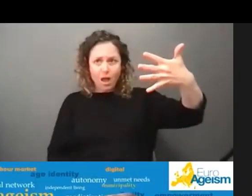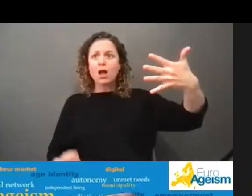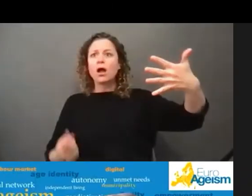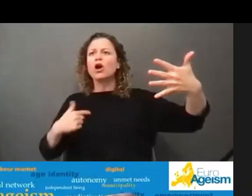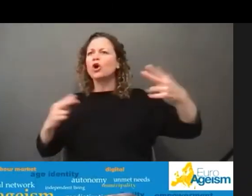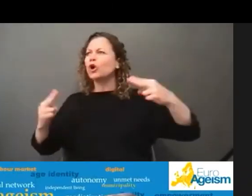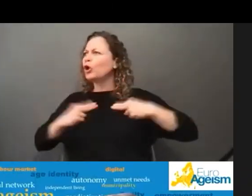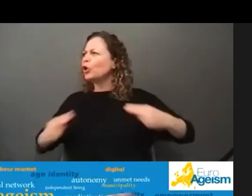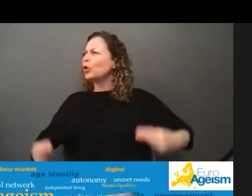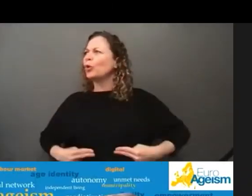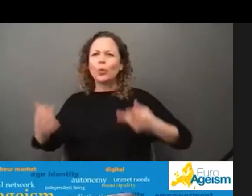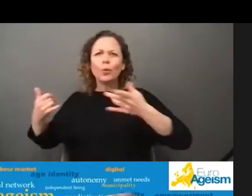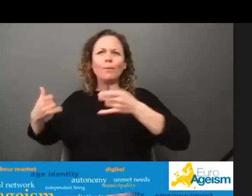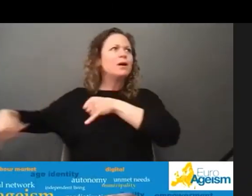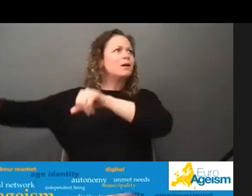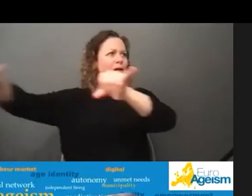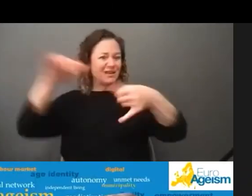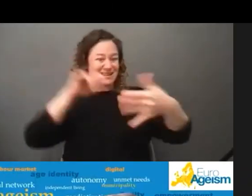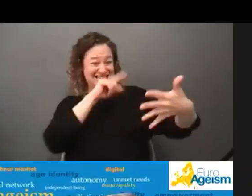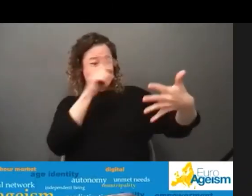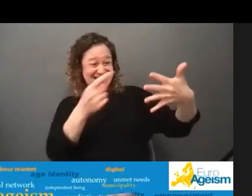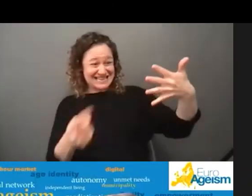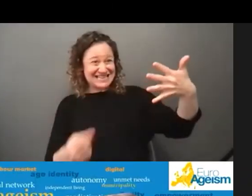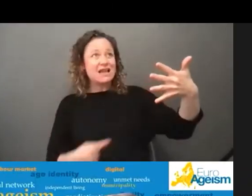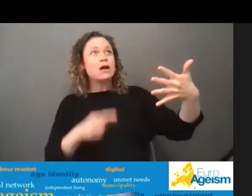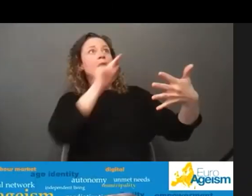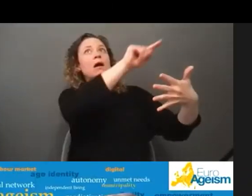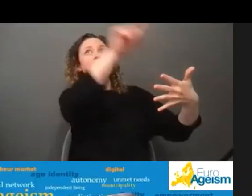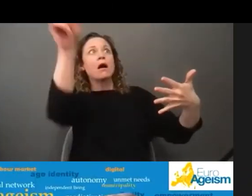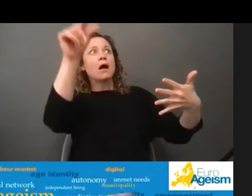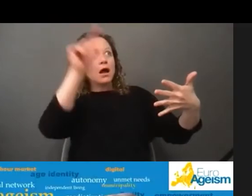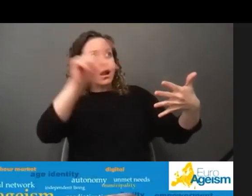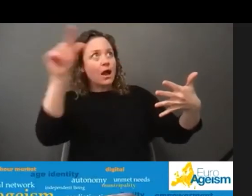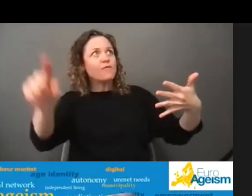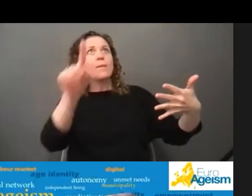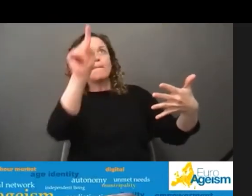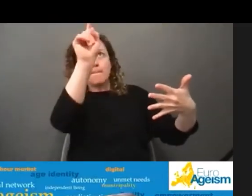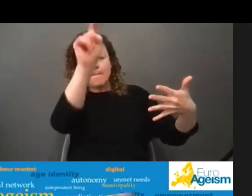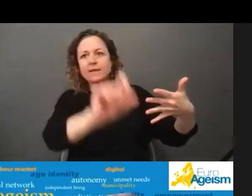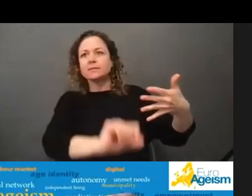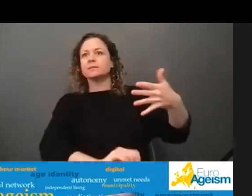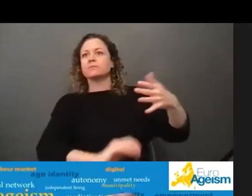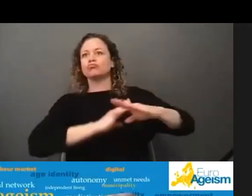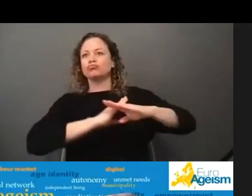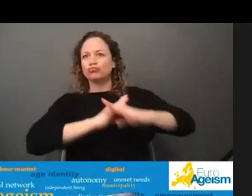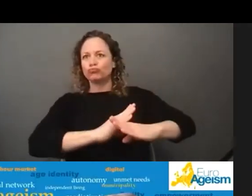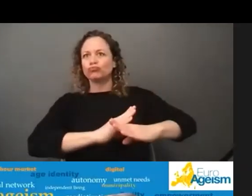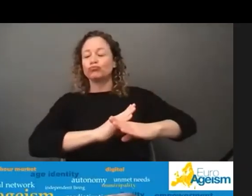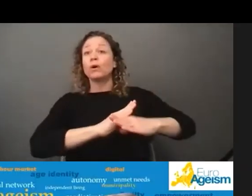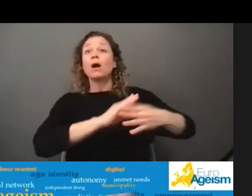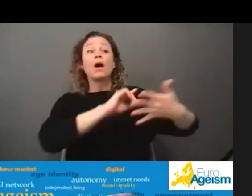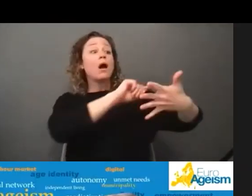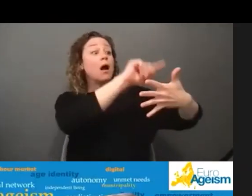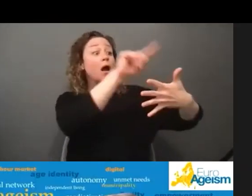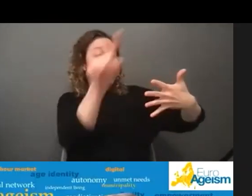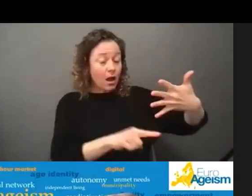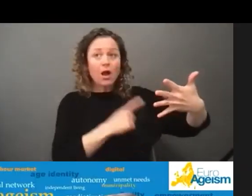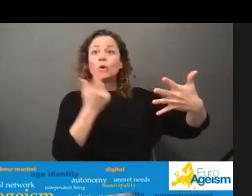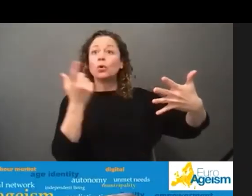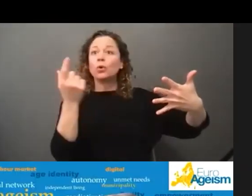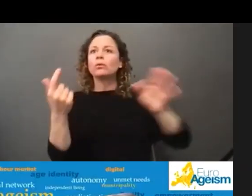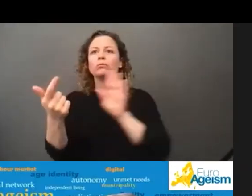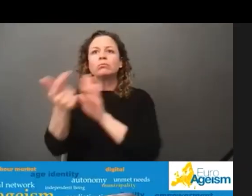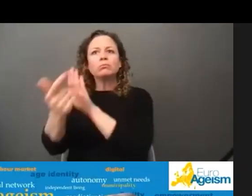our governments will actually protect, enforce, and fulfill, and gets into legislation. So just a little bit of a